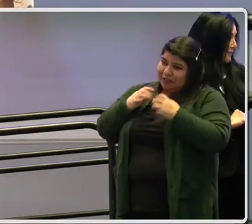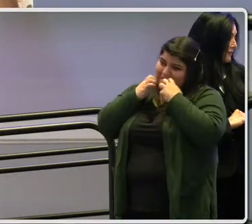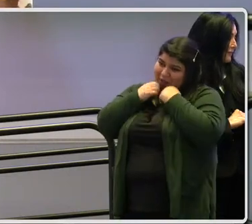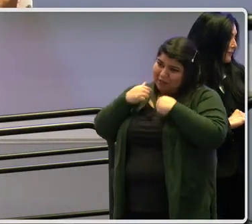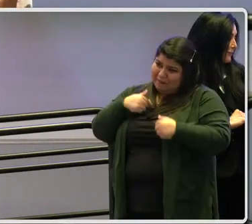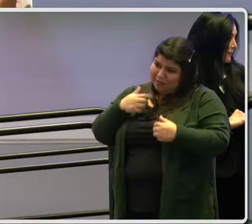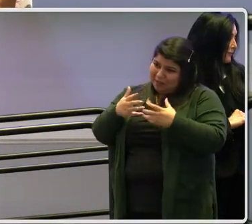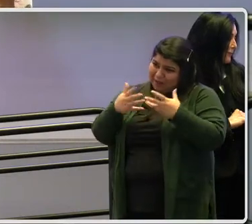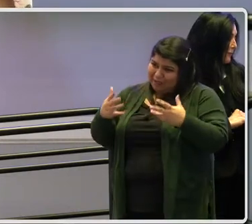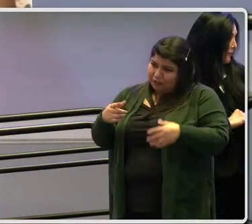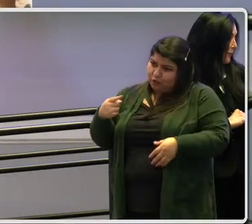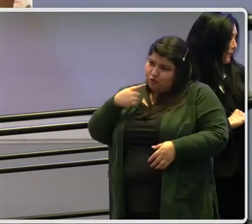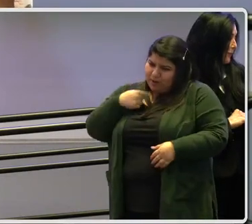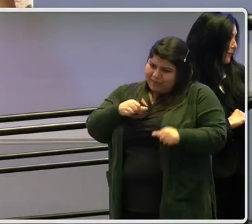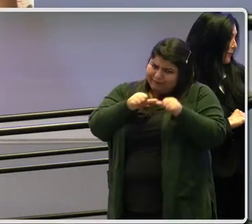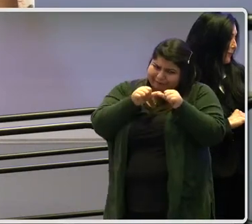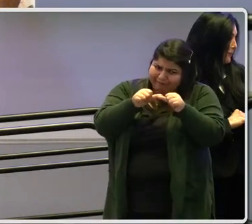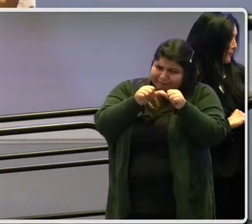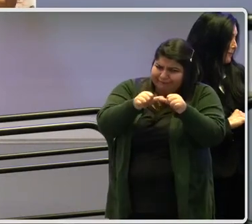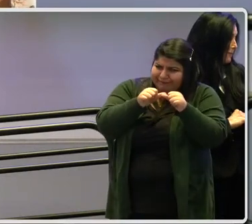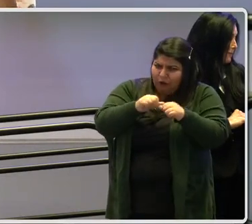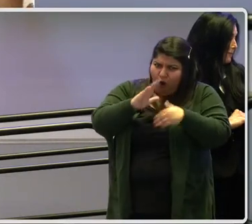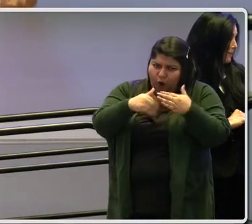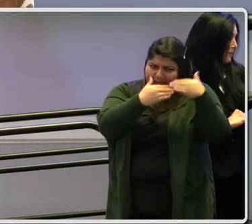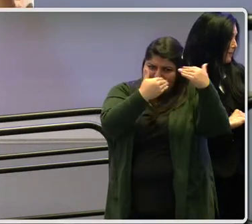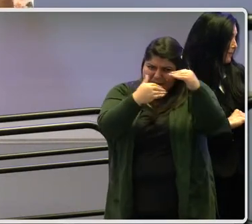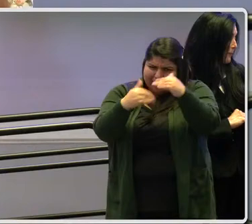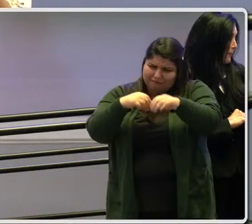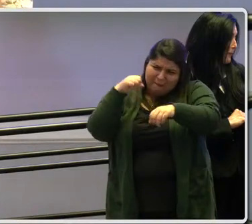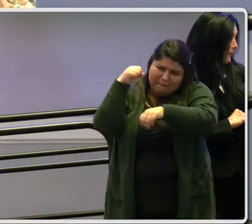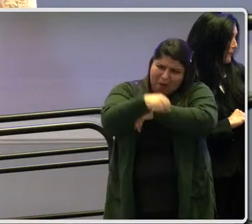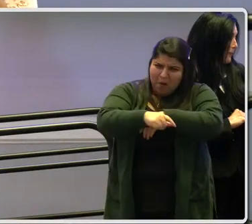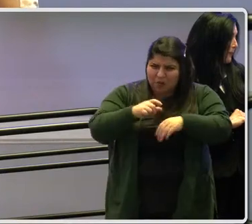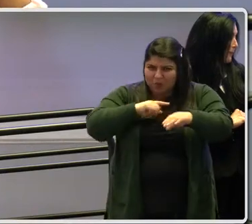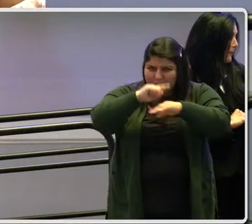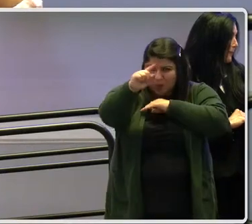told me to persist and like go beyond these like limitations and bounds.